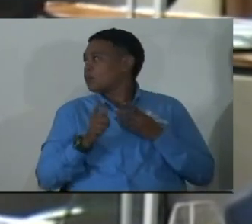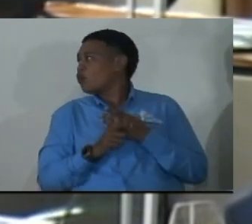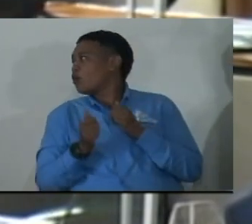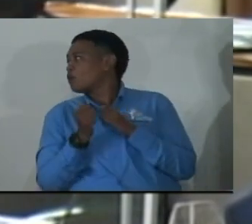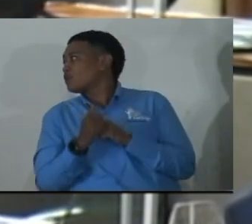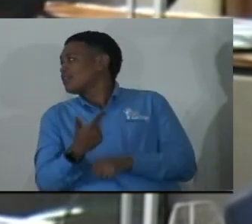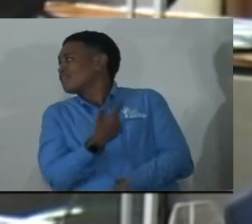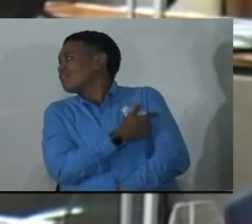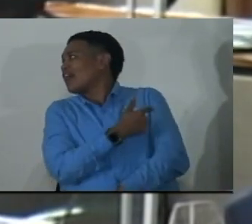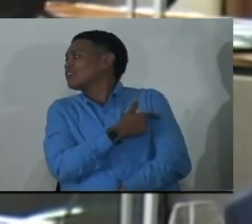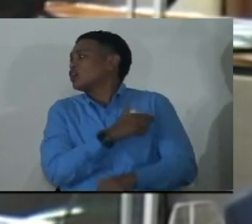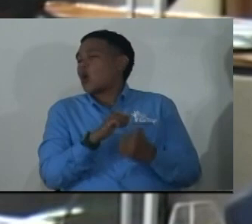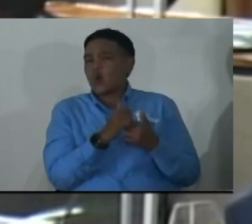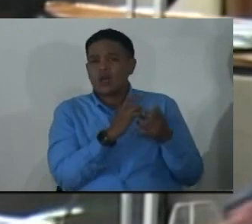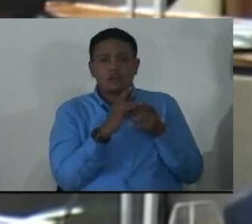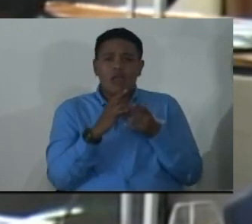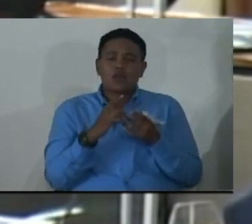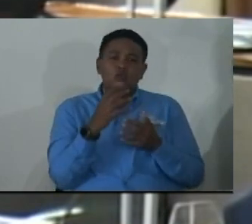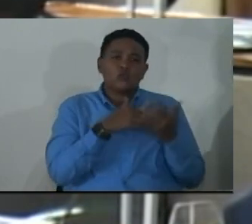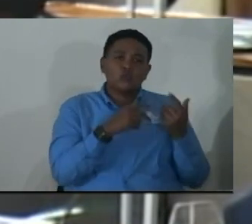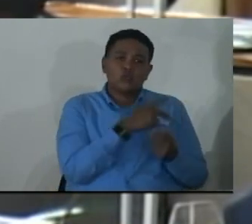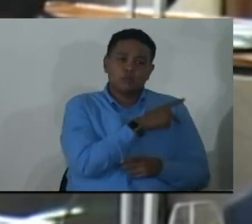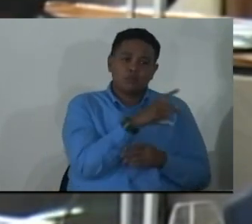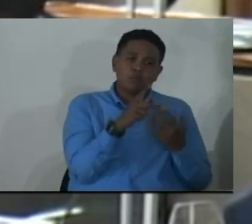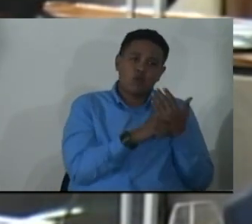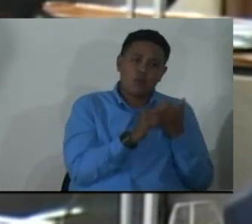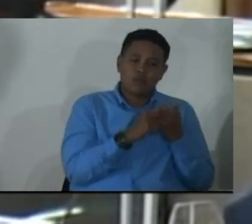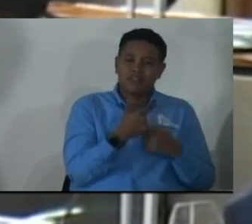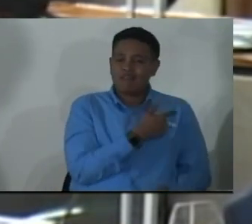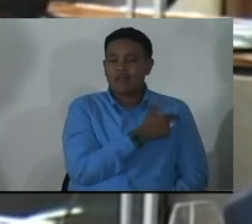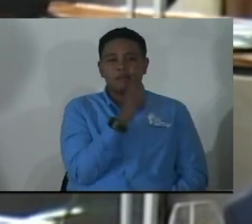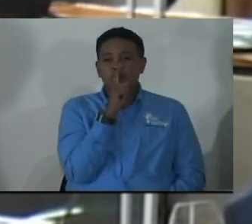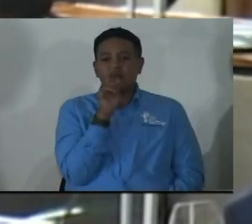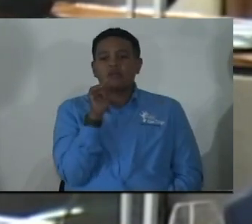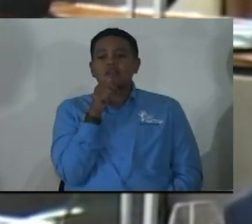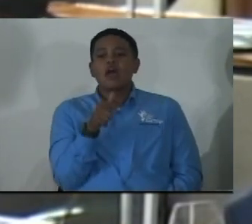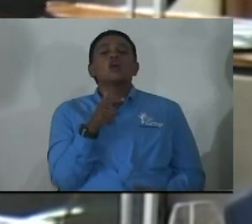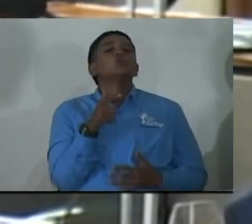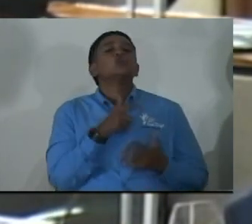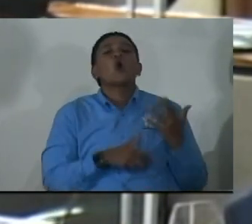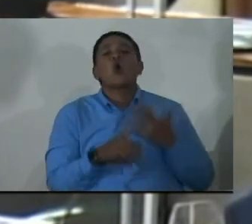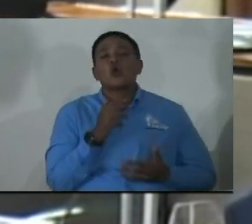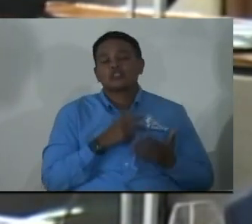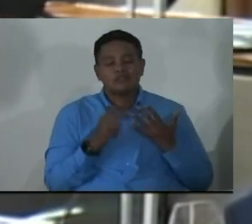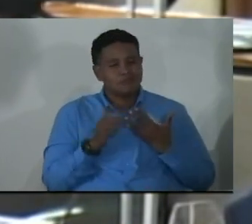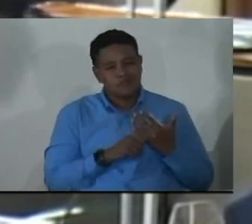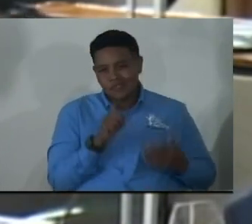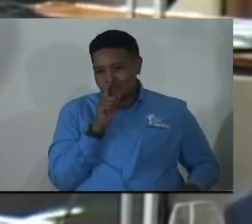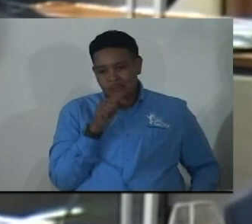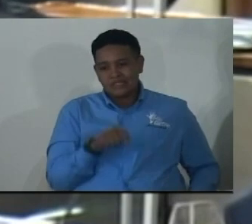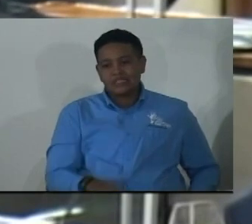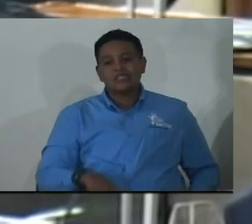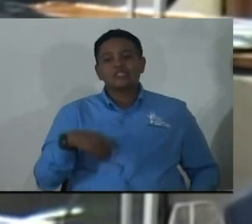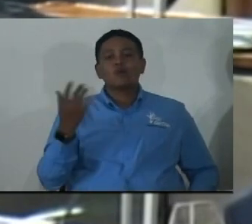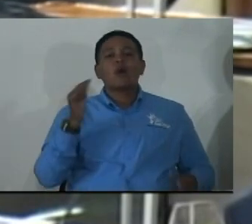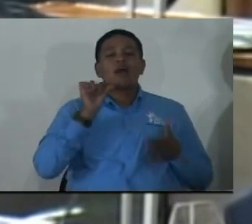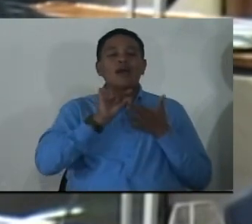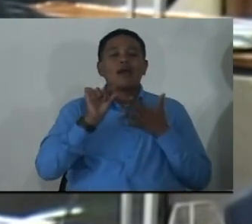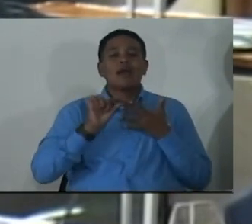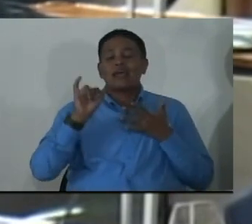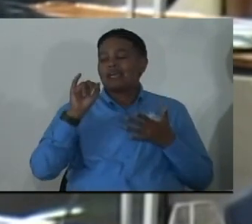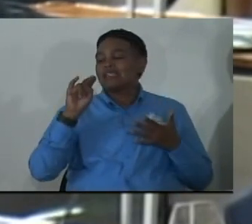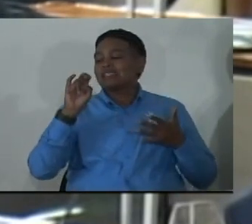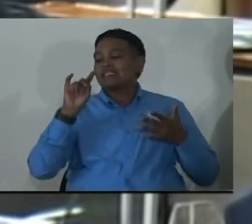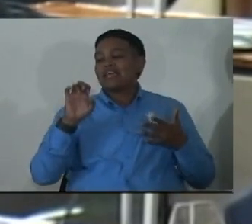vaccination. And so how could you tie a social? No. That's not what this is. This is not a social program. This is an incentive